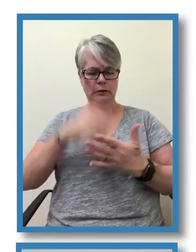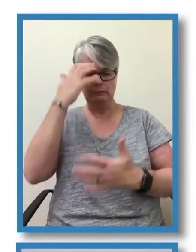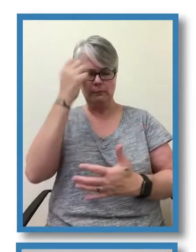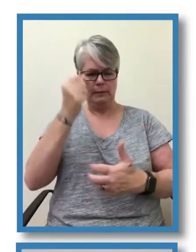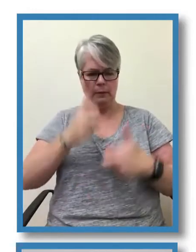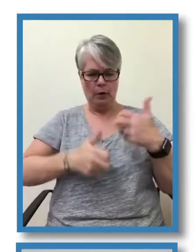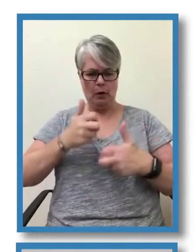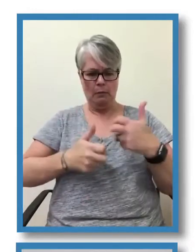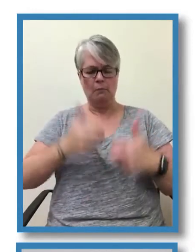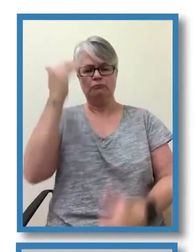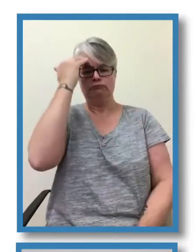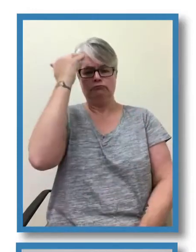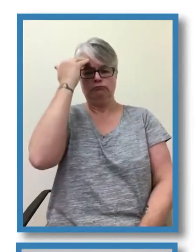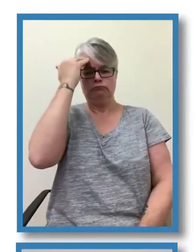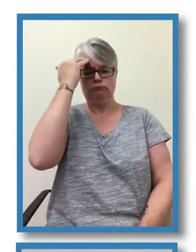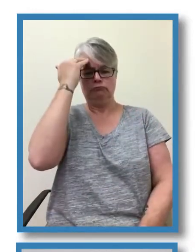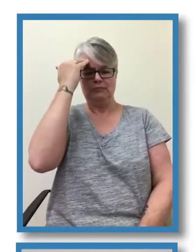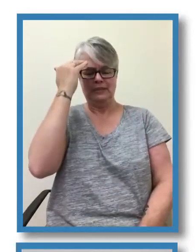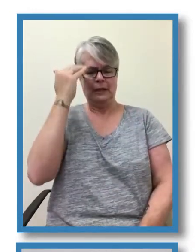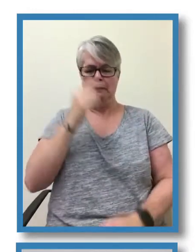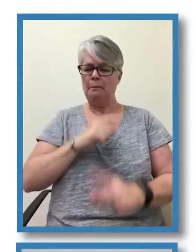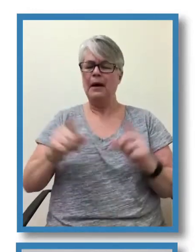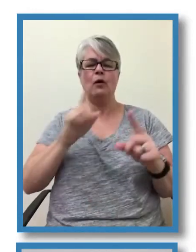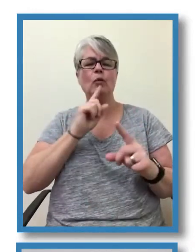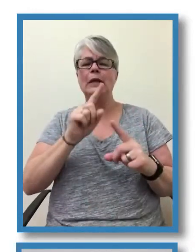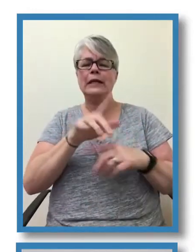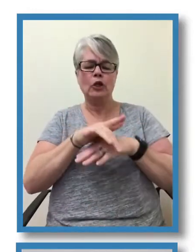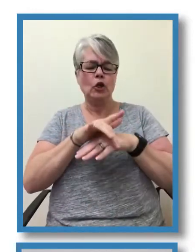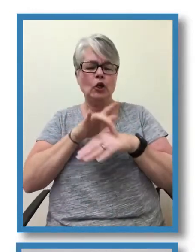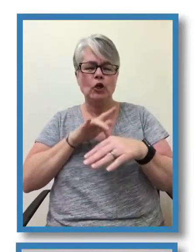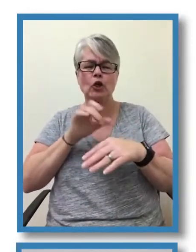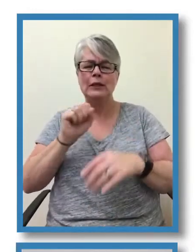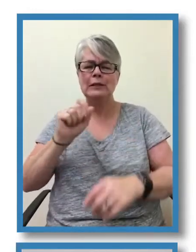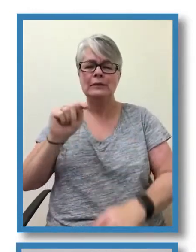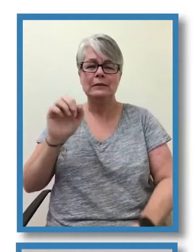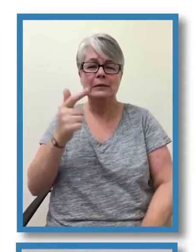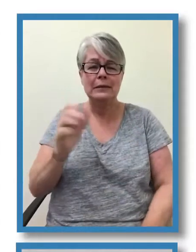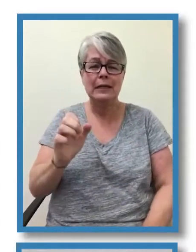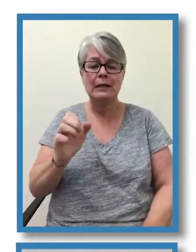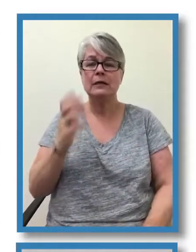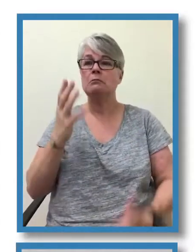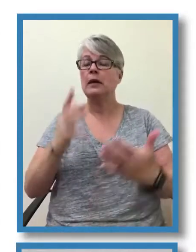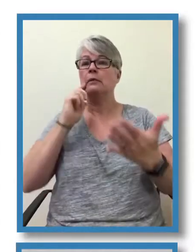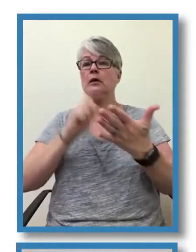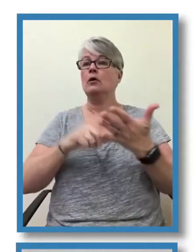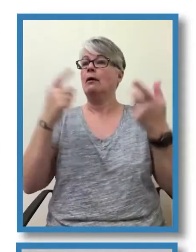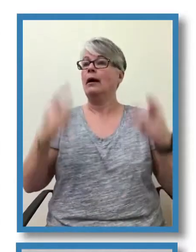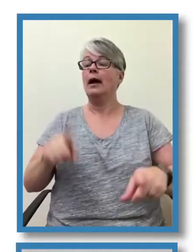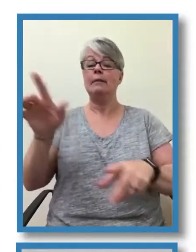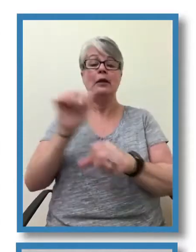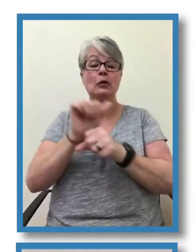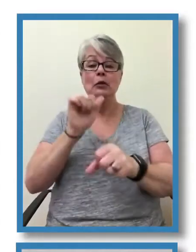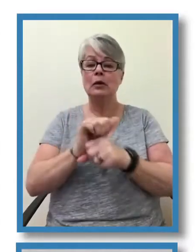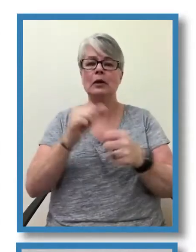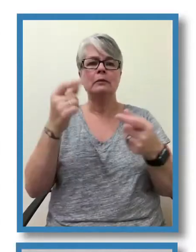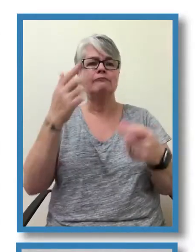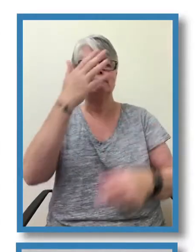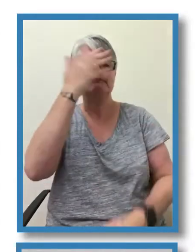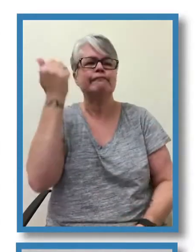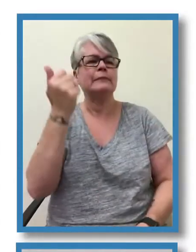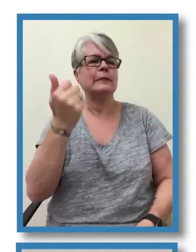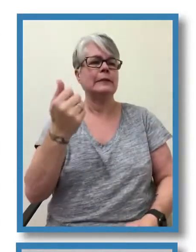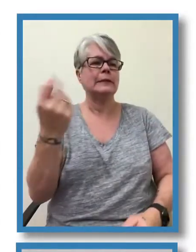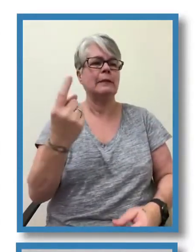family members may not be that aware of it. And they also score in the normal range, 26 or better on the MoCA. People with mild